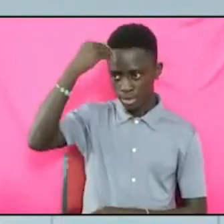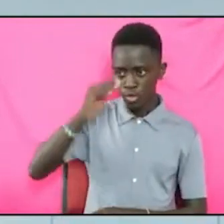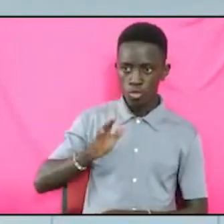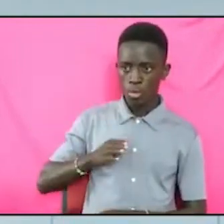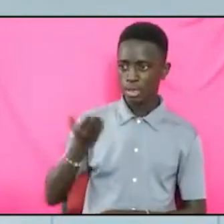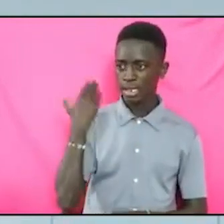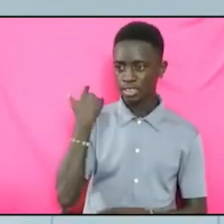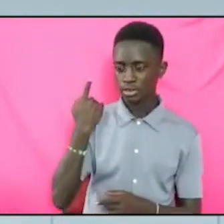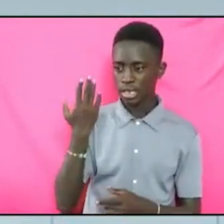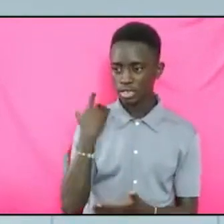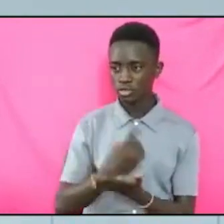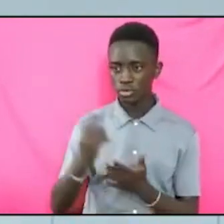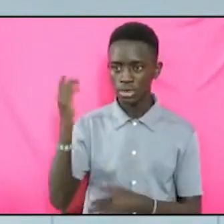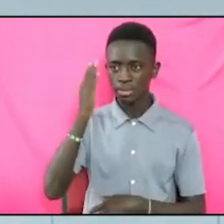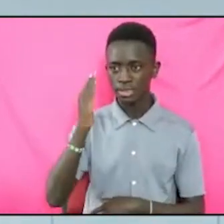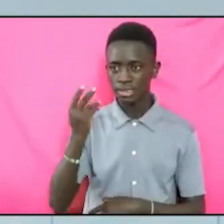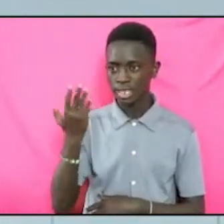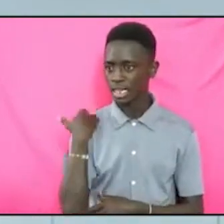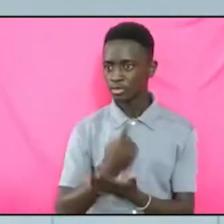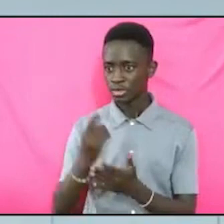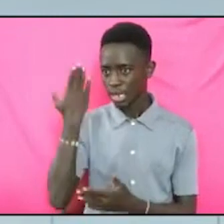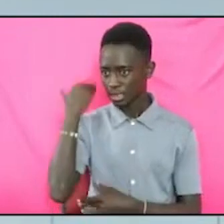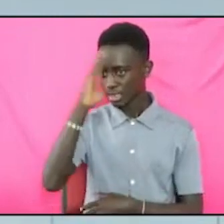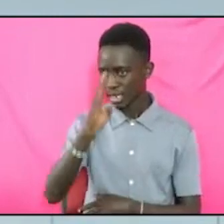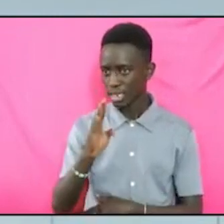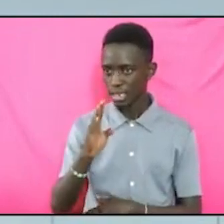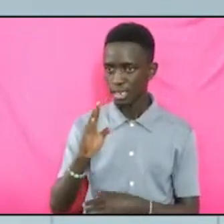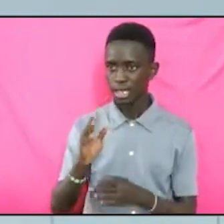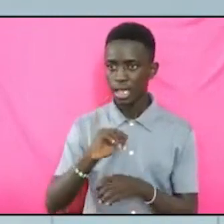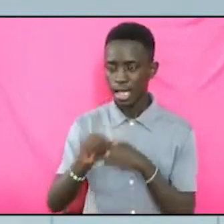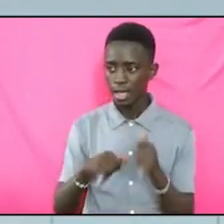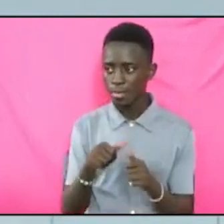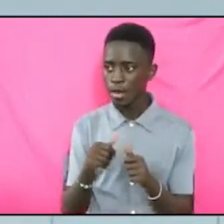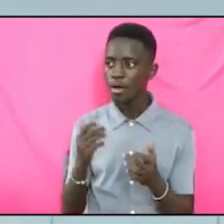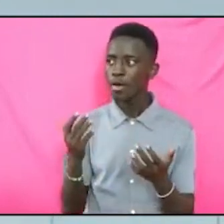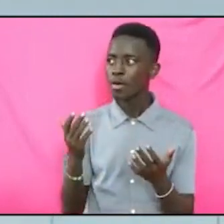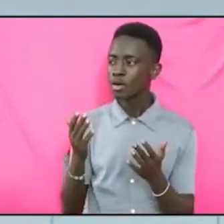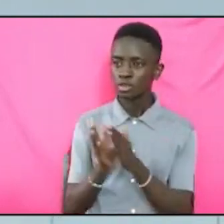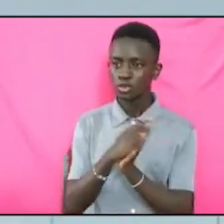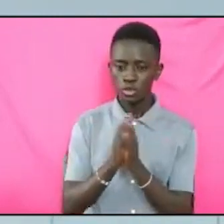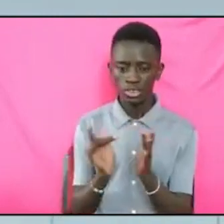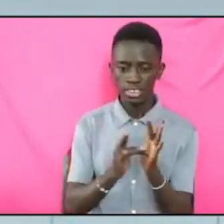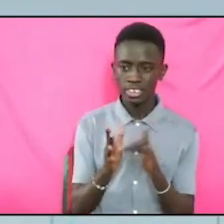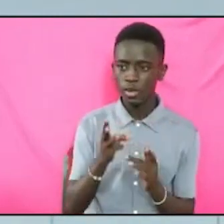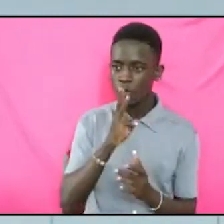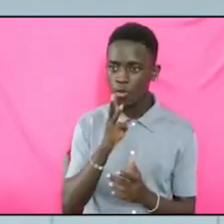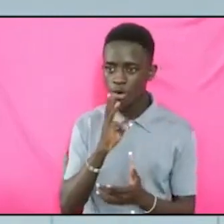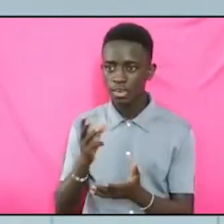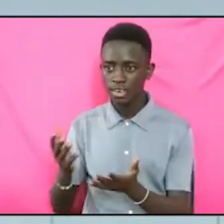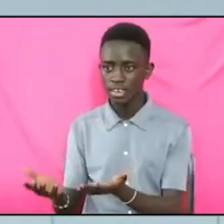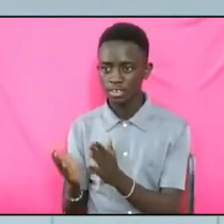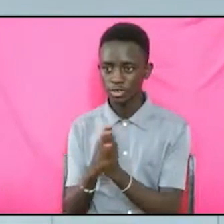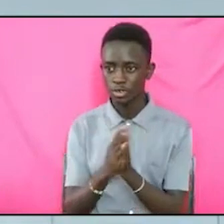week. An encounter with the Lord changed everything about her. She became a one-word evangelist. Come and see